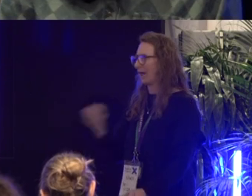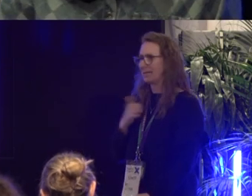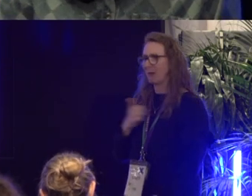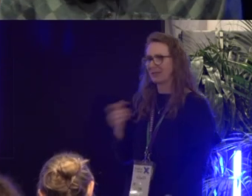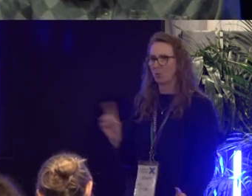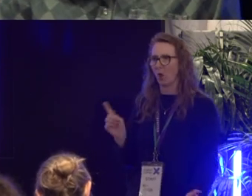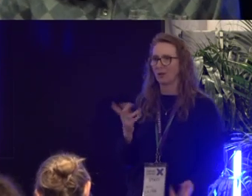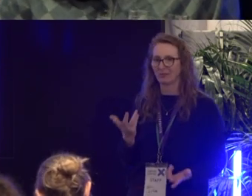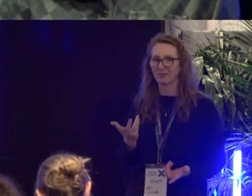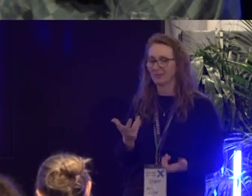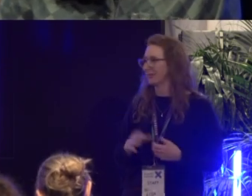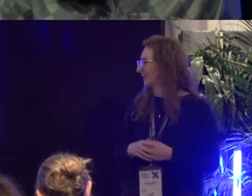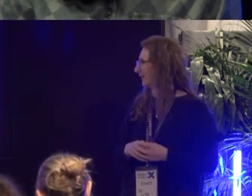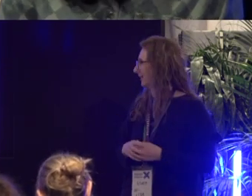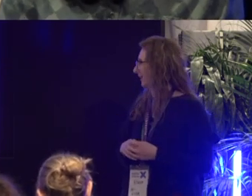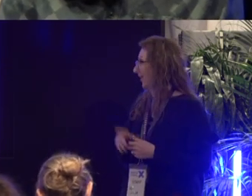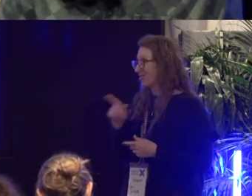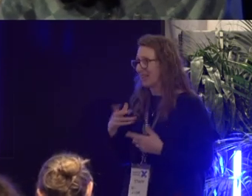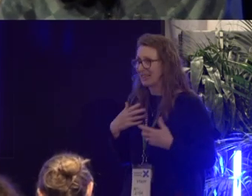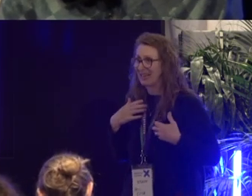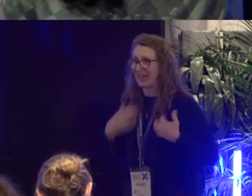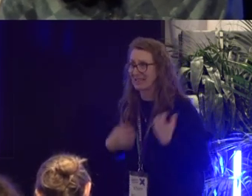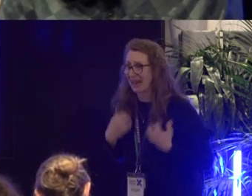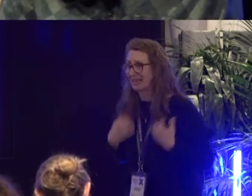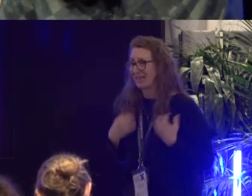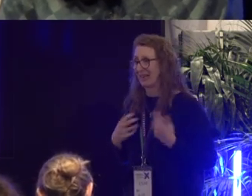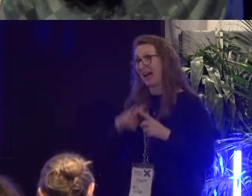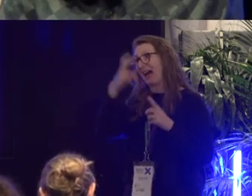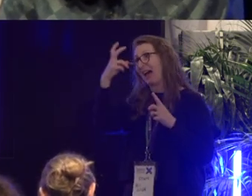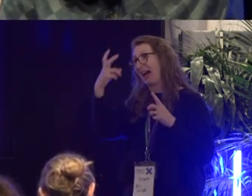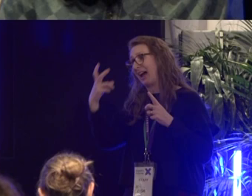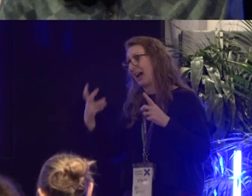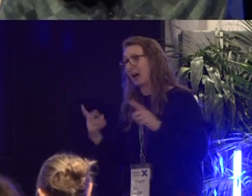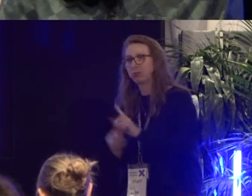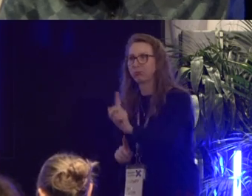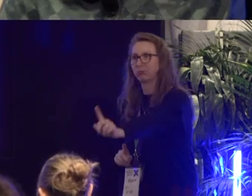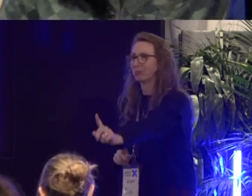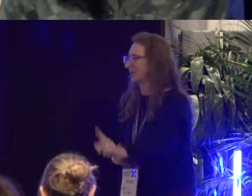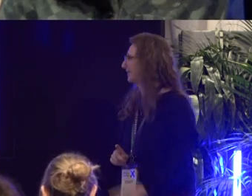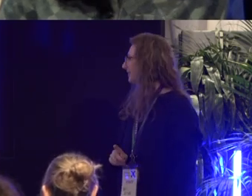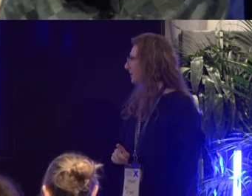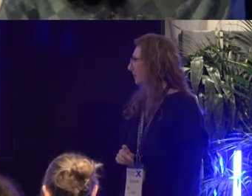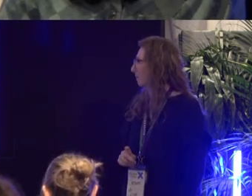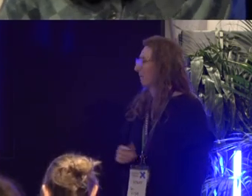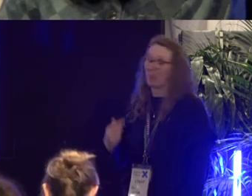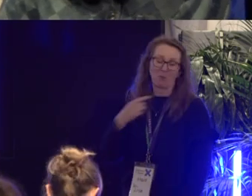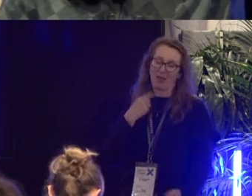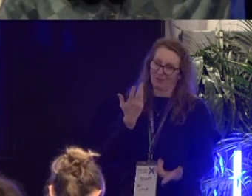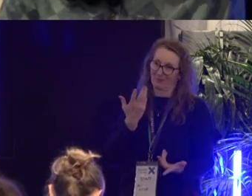expecting. it's the most exciting moment that's ever been put on celluloid. And I'm going, yeah, not only for me. But that's my confession.